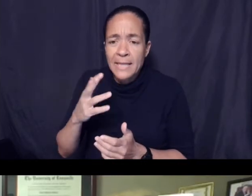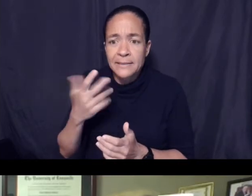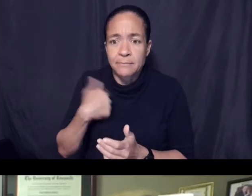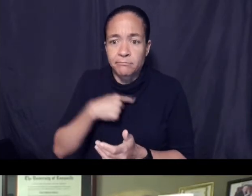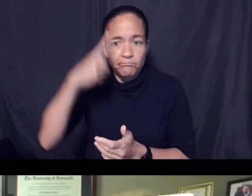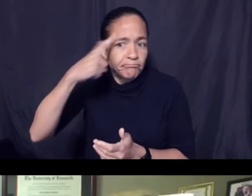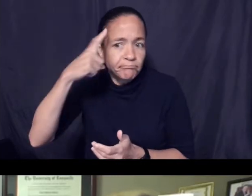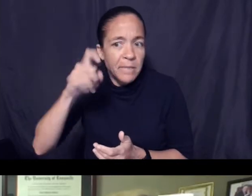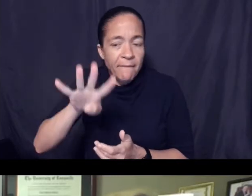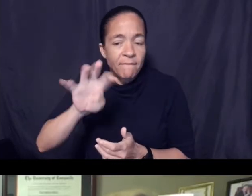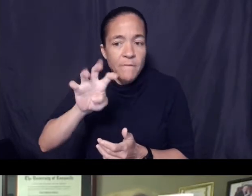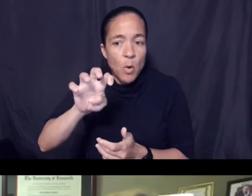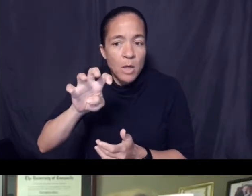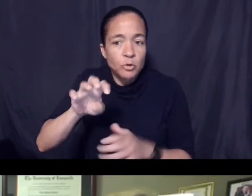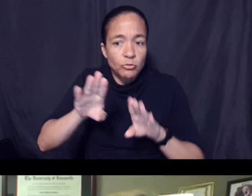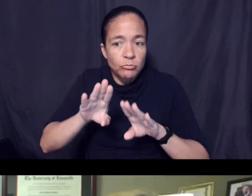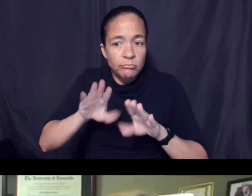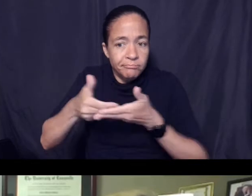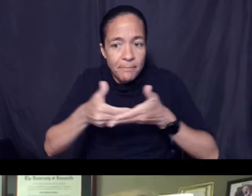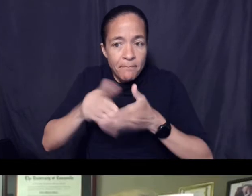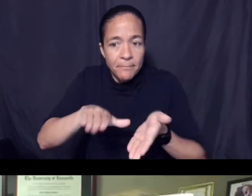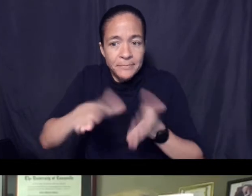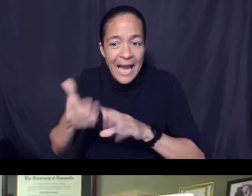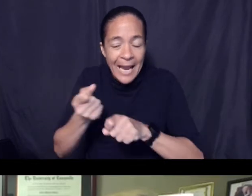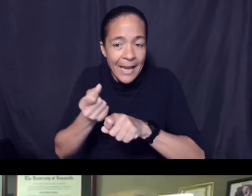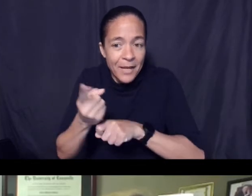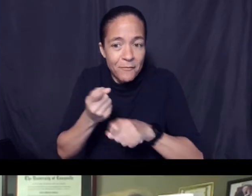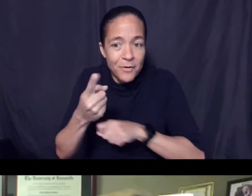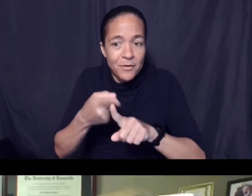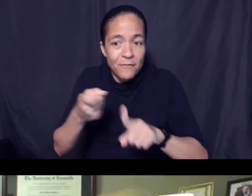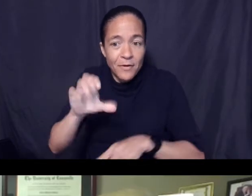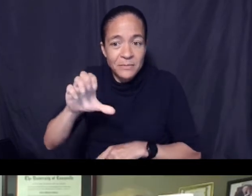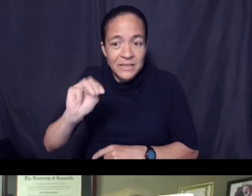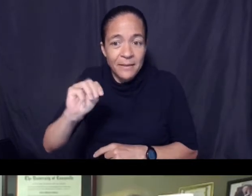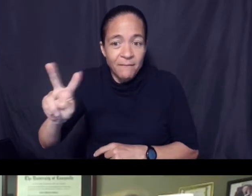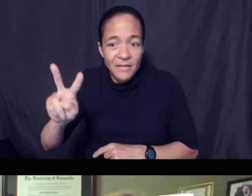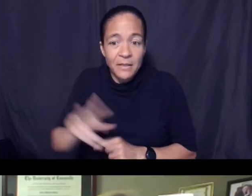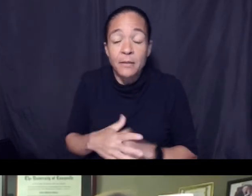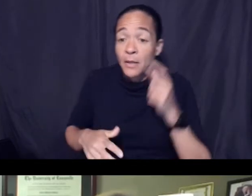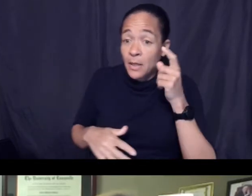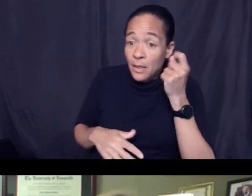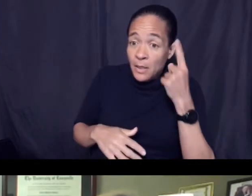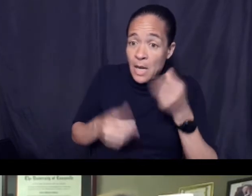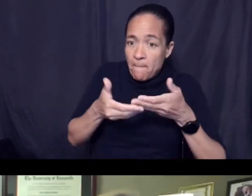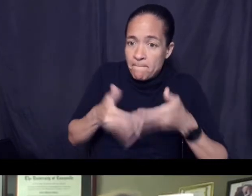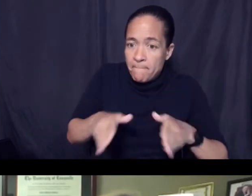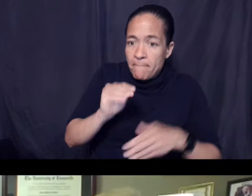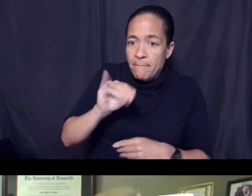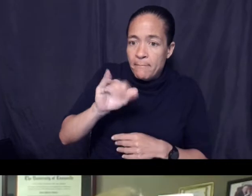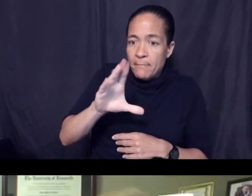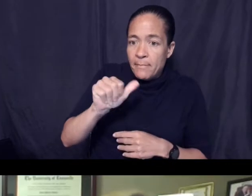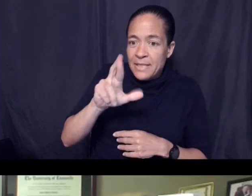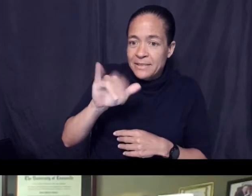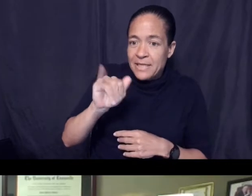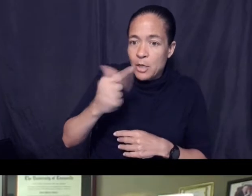children die per year from CMV. But there is a connection between miscarriage and stillbirth, so this may largely